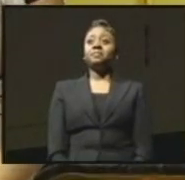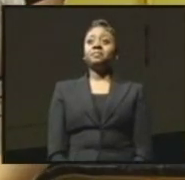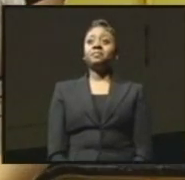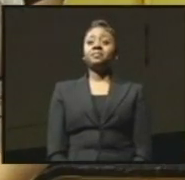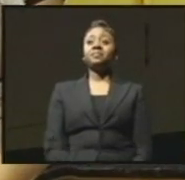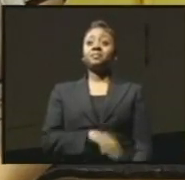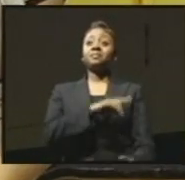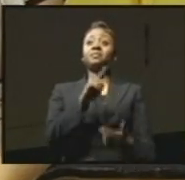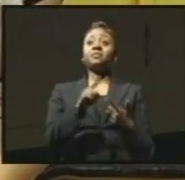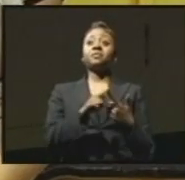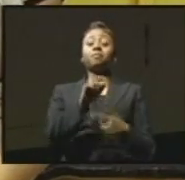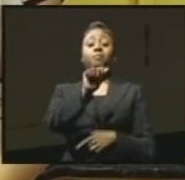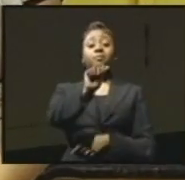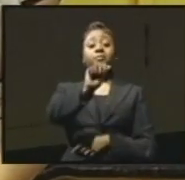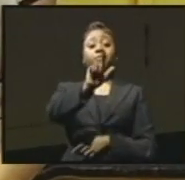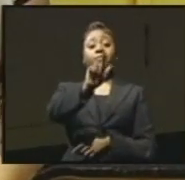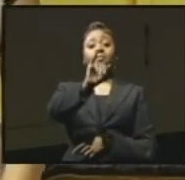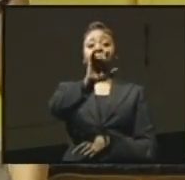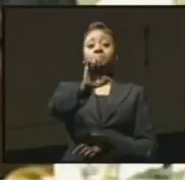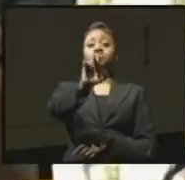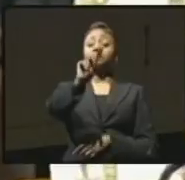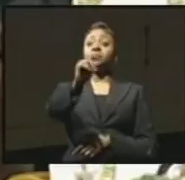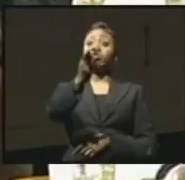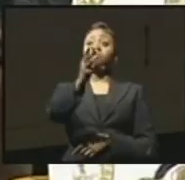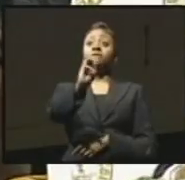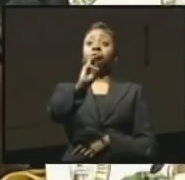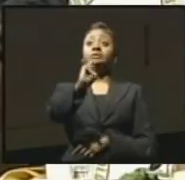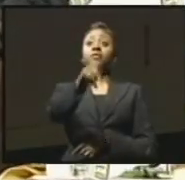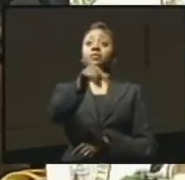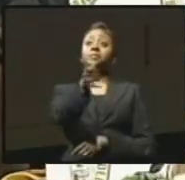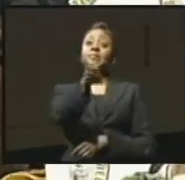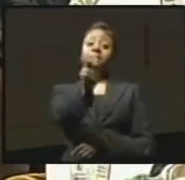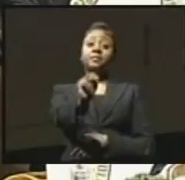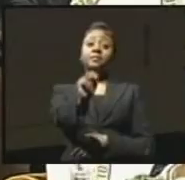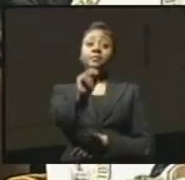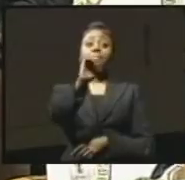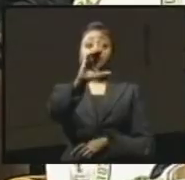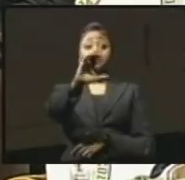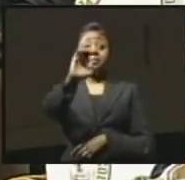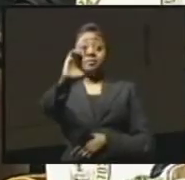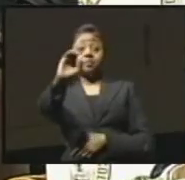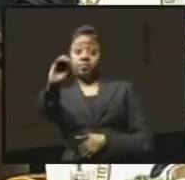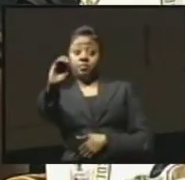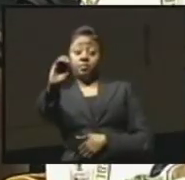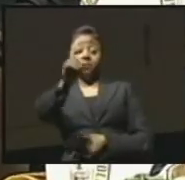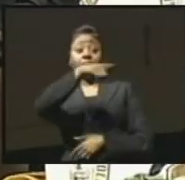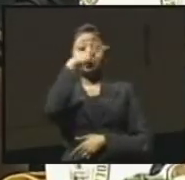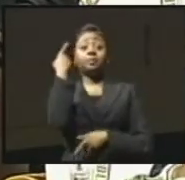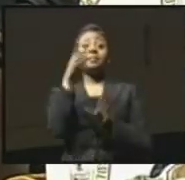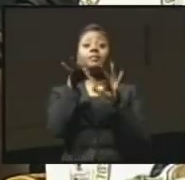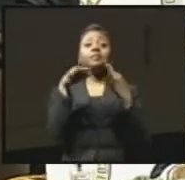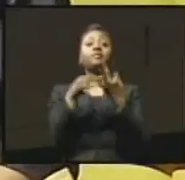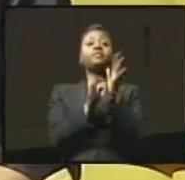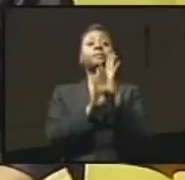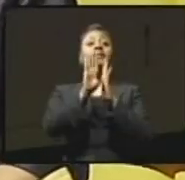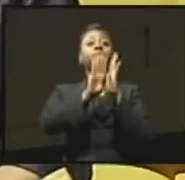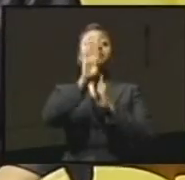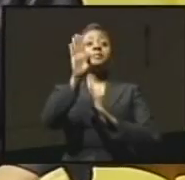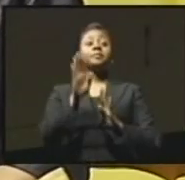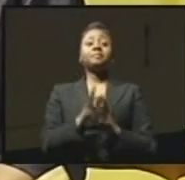Ms. Alice Thompson, Chief Executive Officer, Black Family Development.